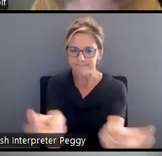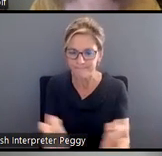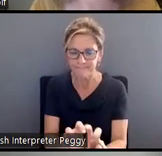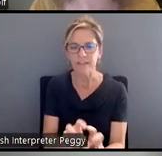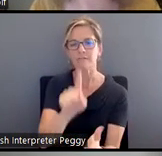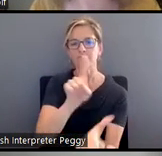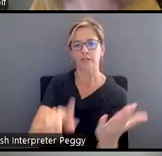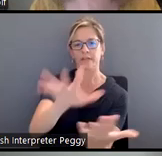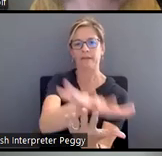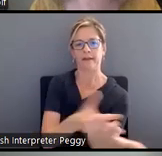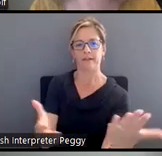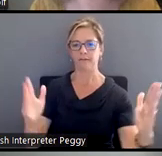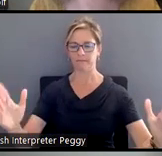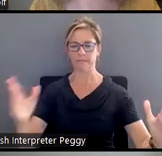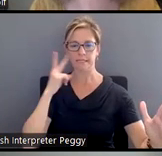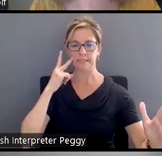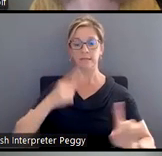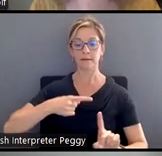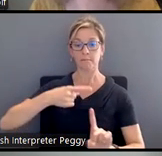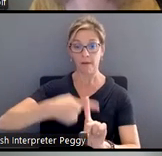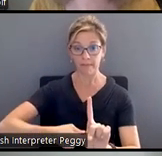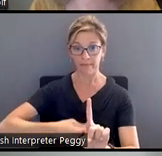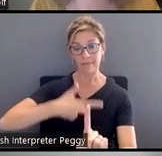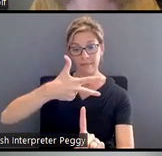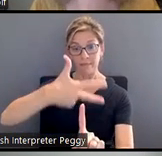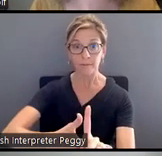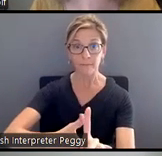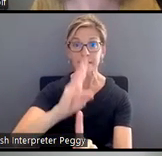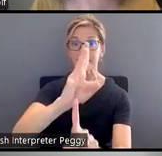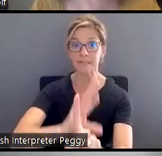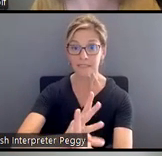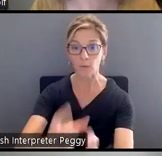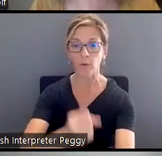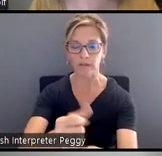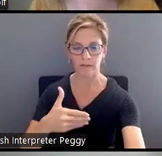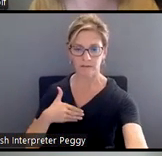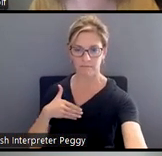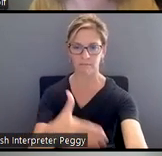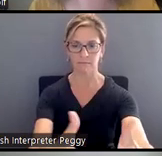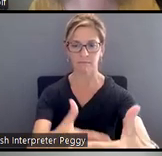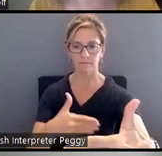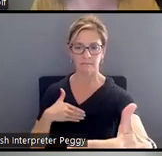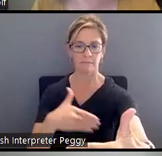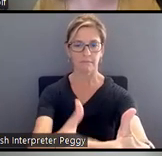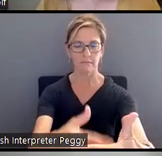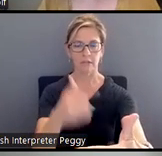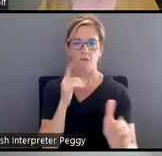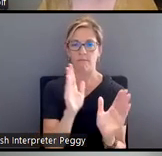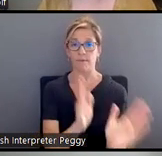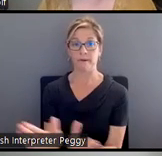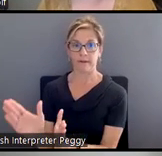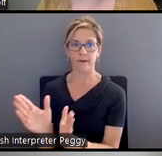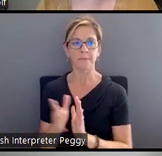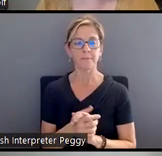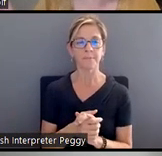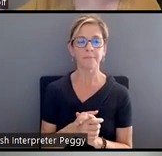what's coming up in the next month, 3 months, 6 months, year that I want to get prepared for. Because what we're going to do is we're